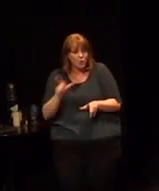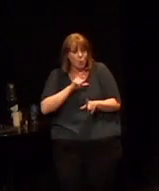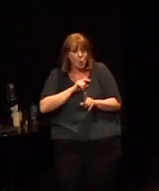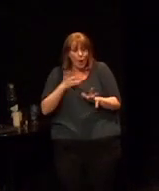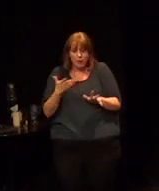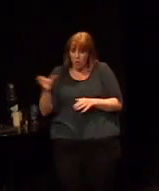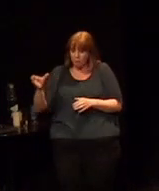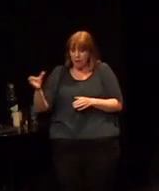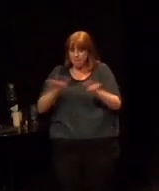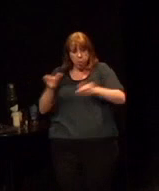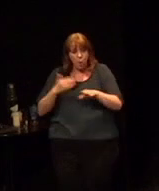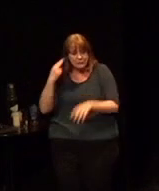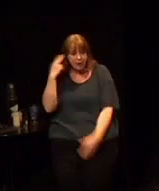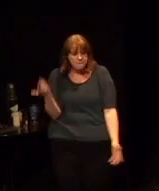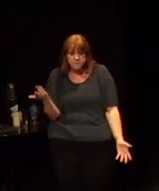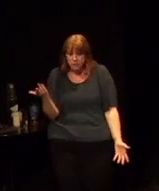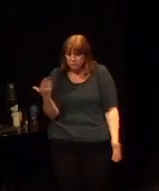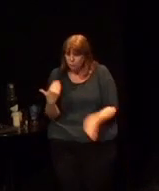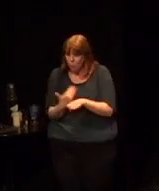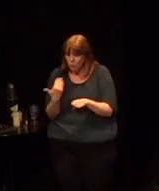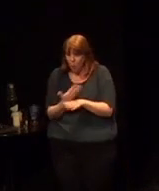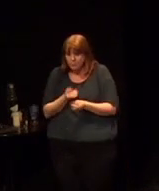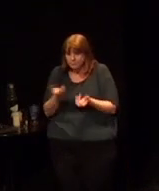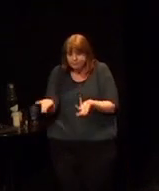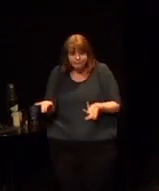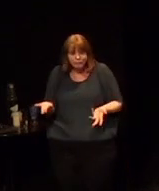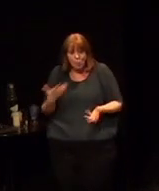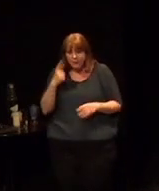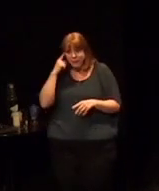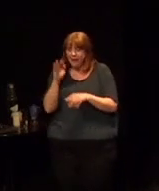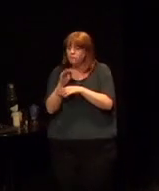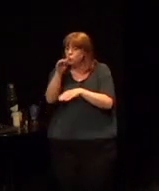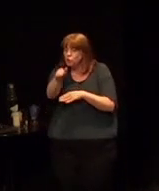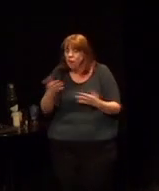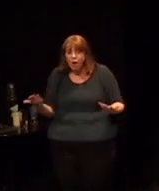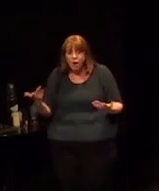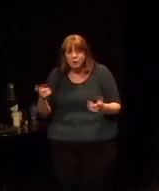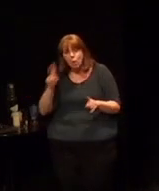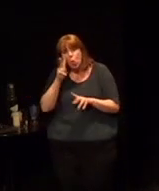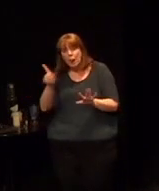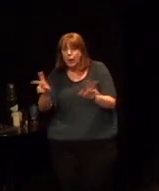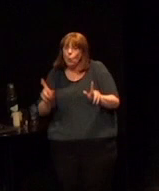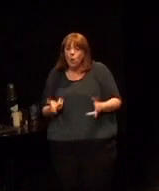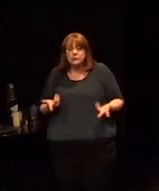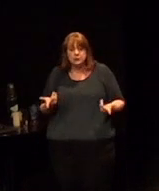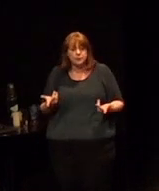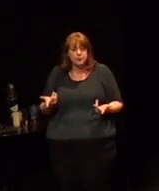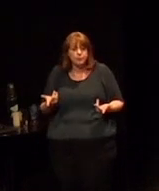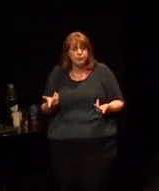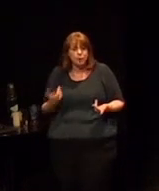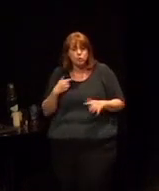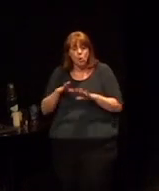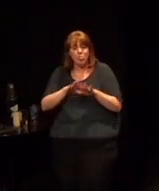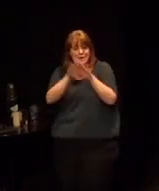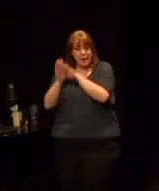that are deaf working at the Science Centre? You know, we need to see and look into the future and think, well, what's that going to look like? And I think the